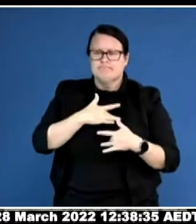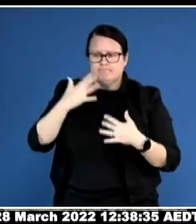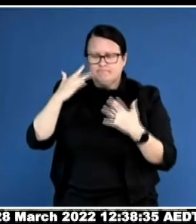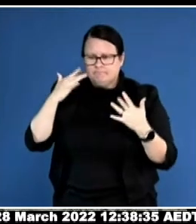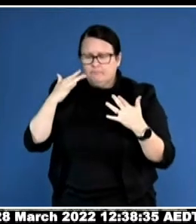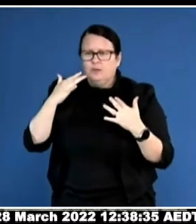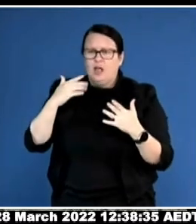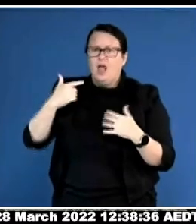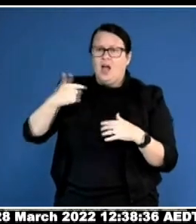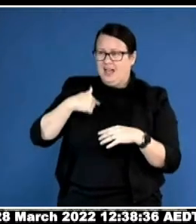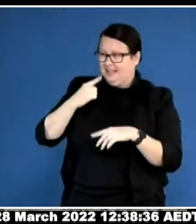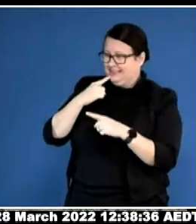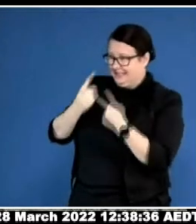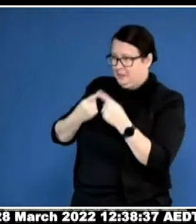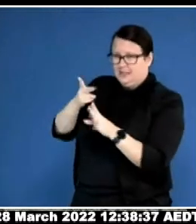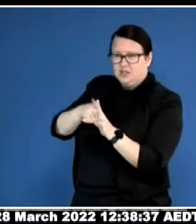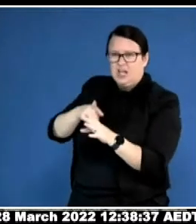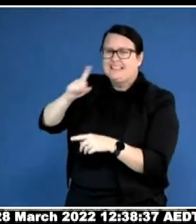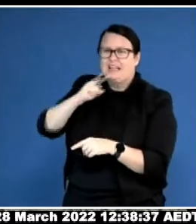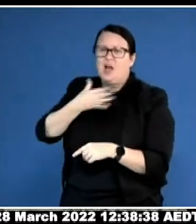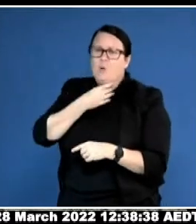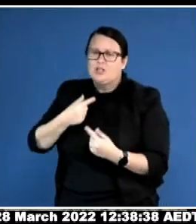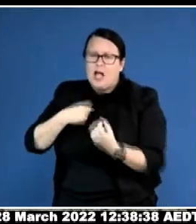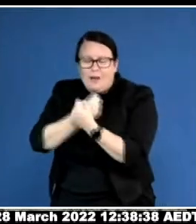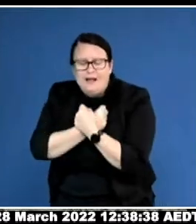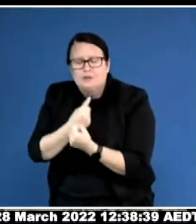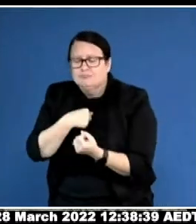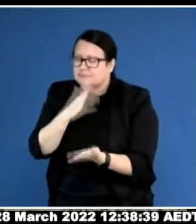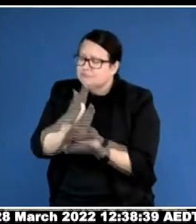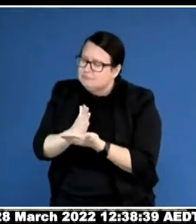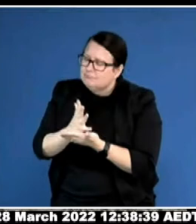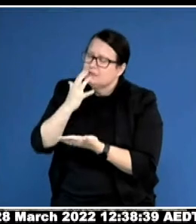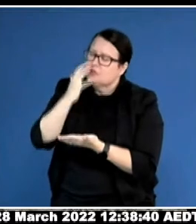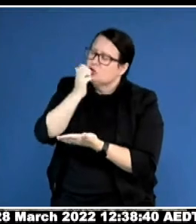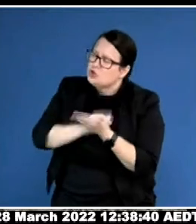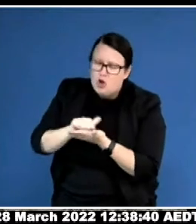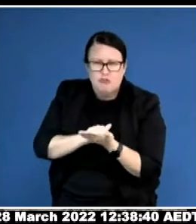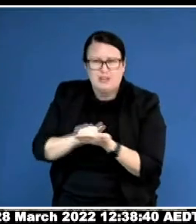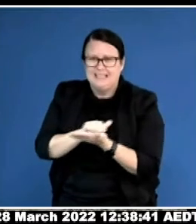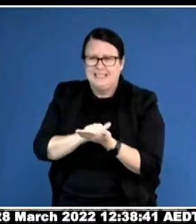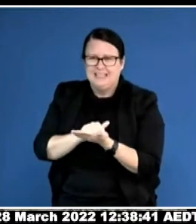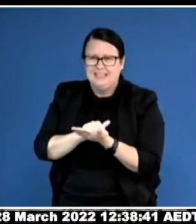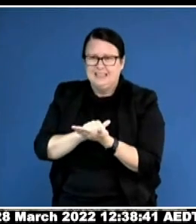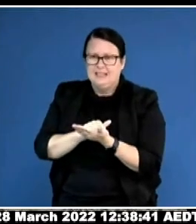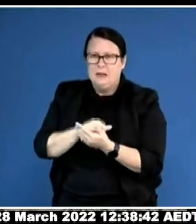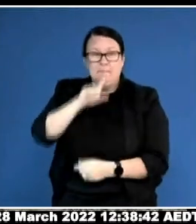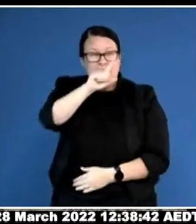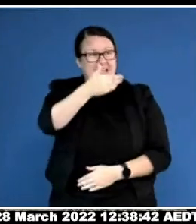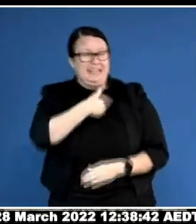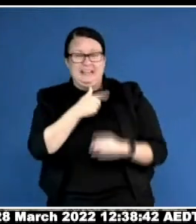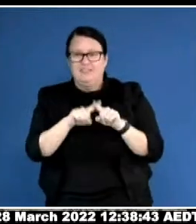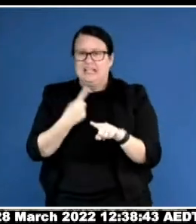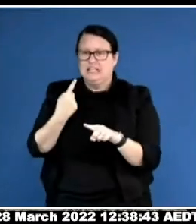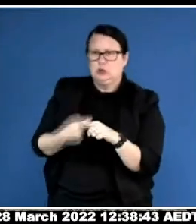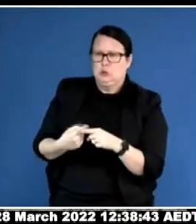sat there with me and said, I wish I could hug you, I'm so sorry. Because the excuse was used. Think of this as